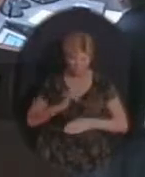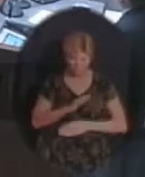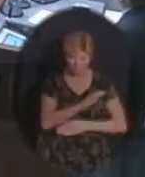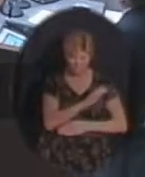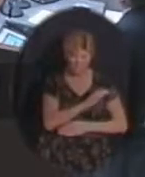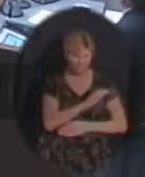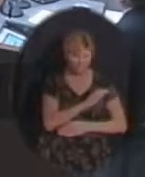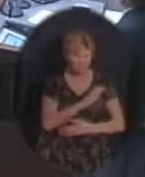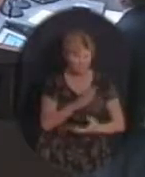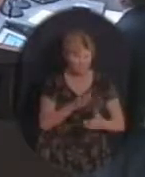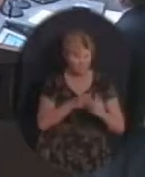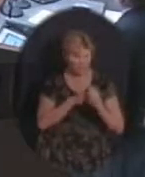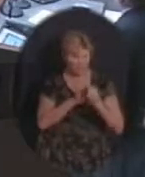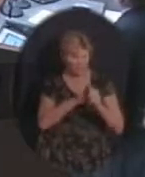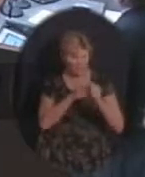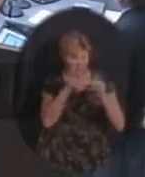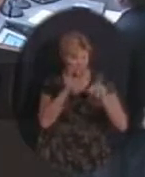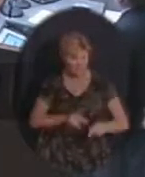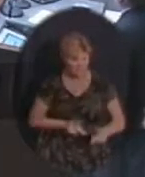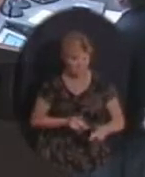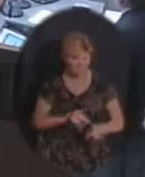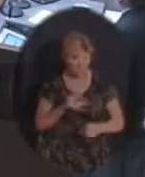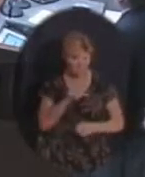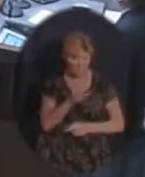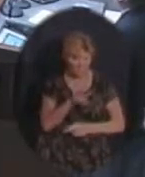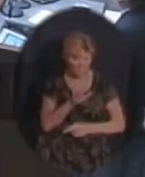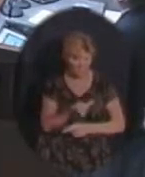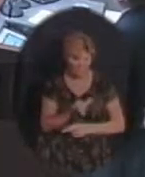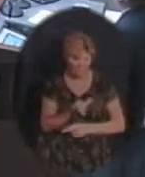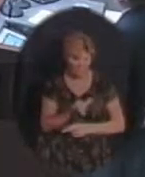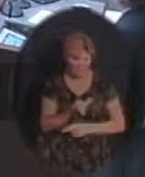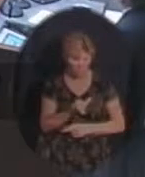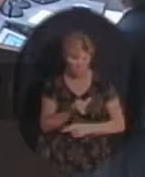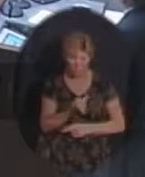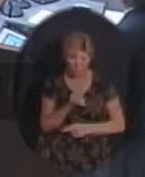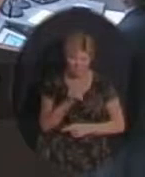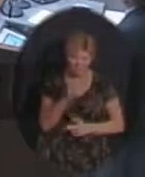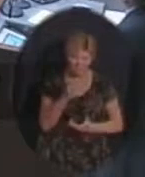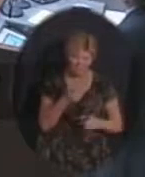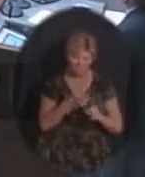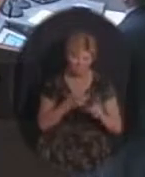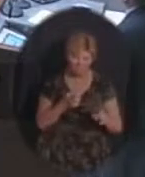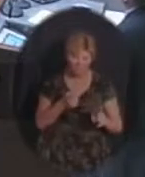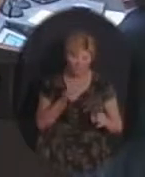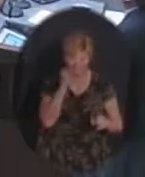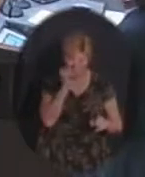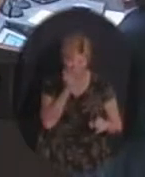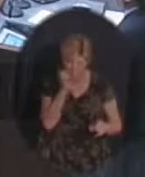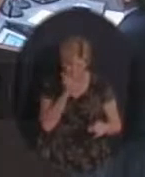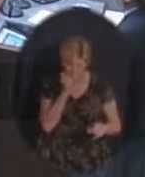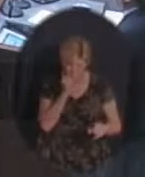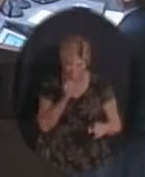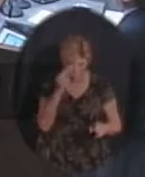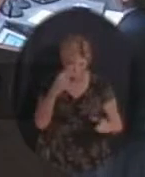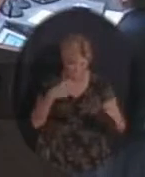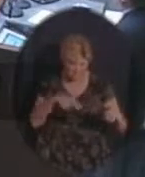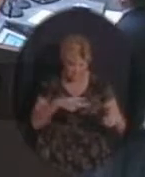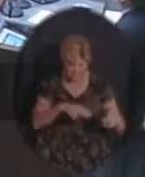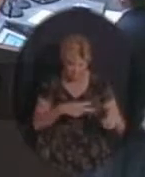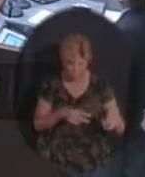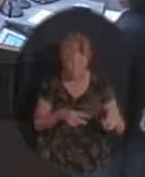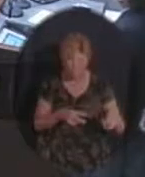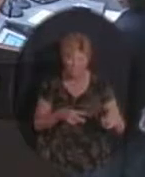Gary comes at it from the contractual basis and helping in that area, and then Dr. Letcher has not only